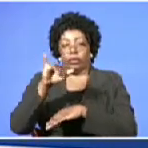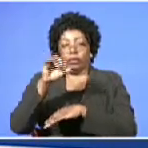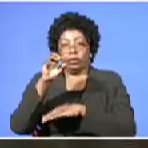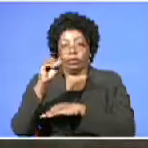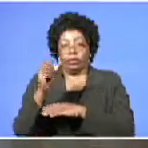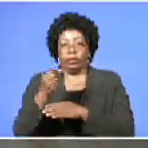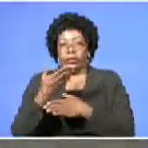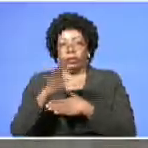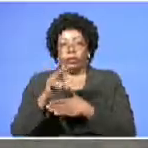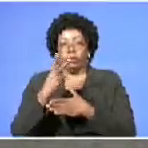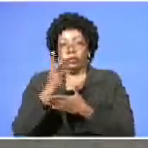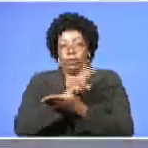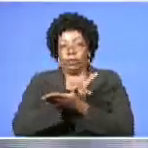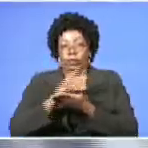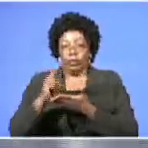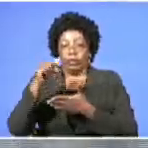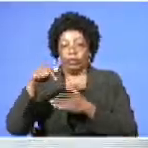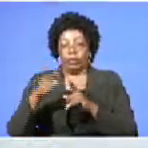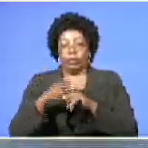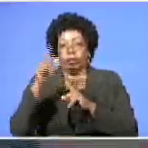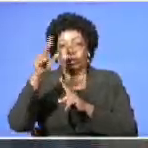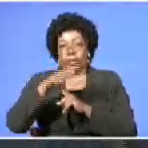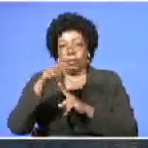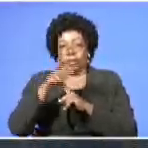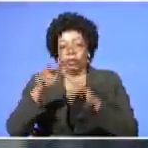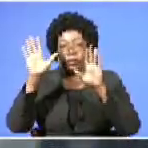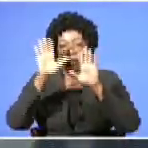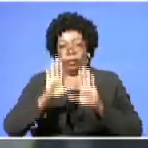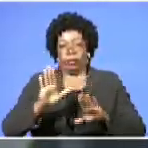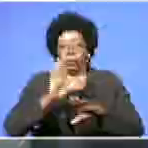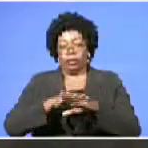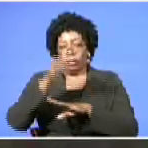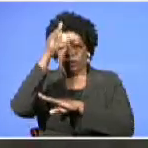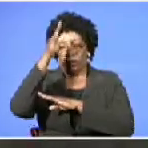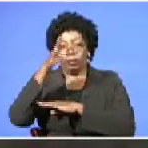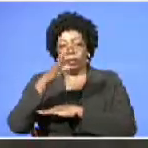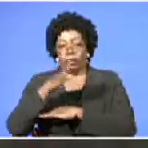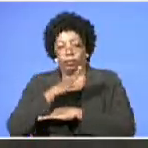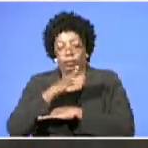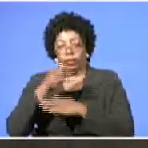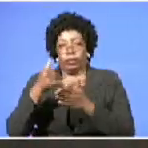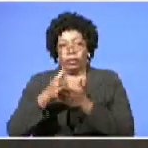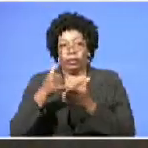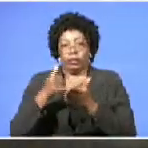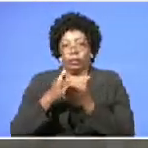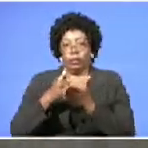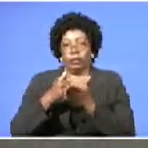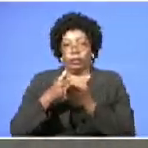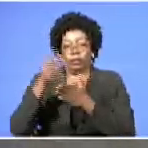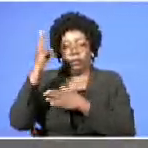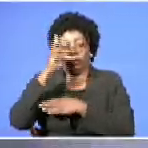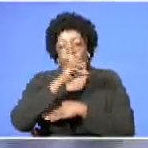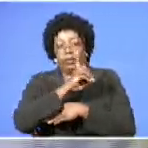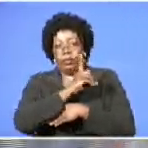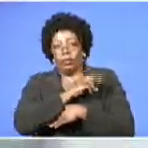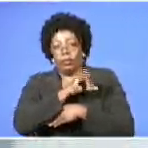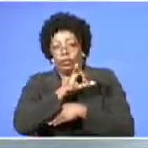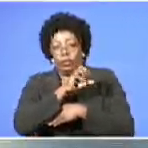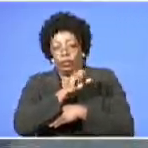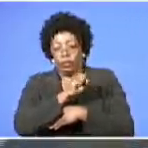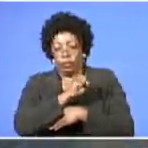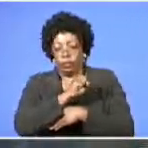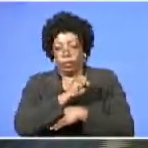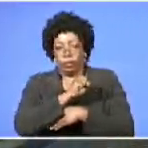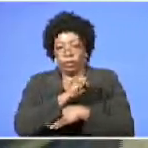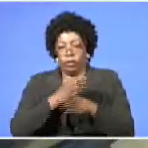weeks of play, it came down to Championship Sunday on the men's side. It was the veteran David Slatter winning his 5th